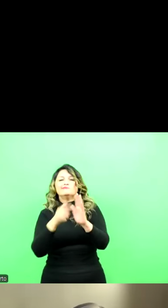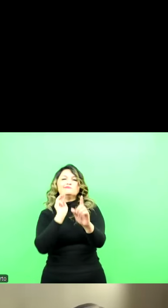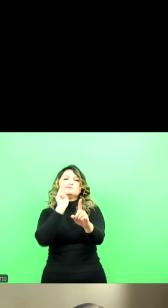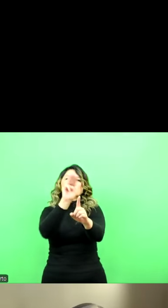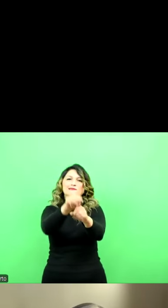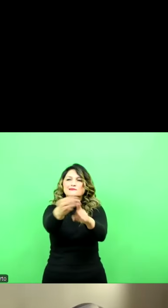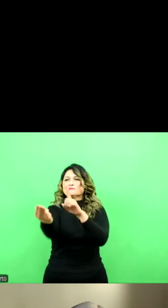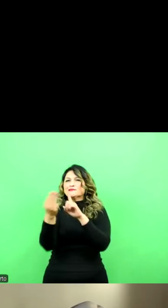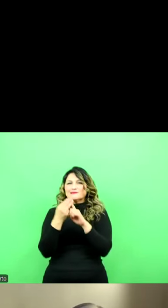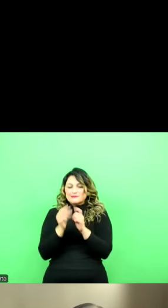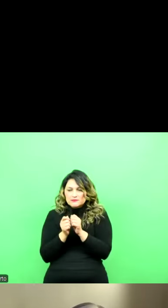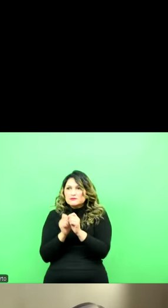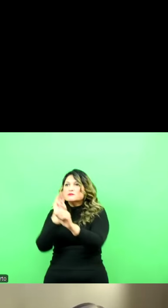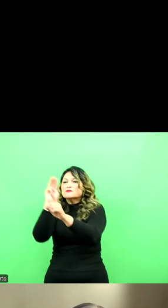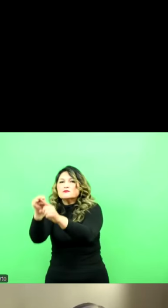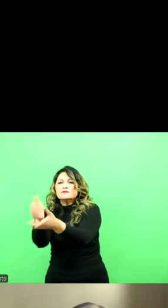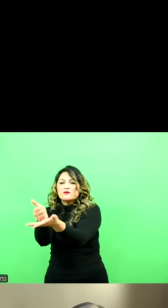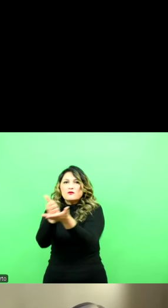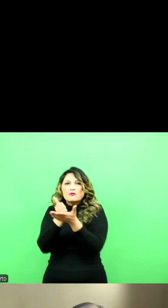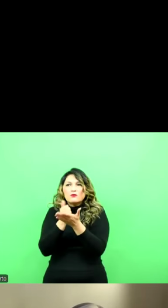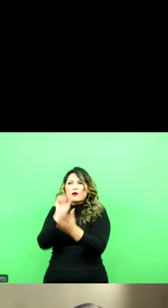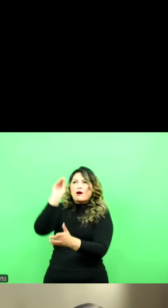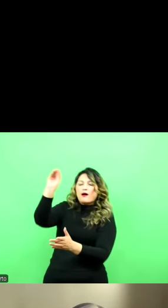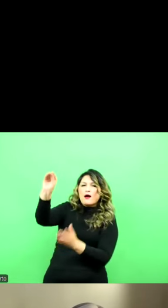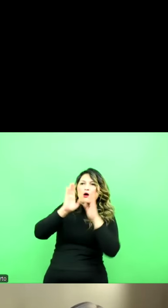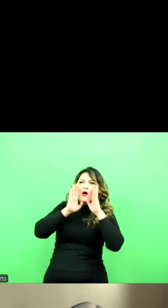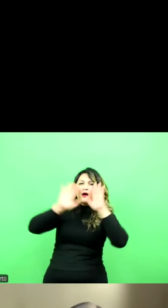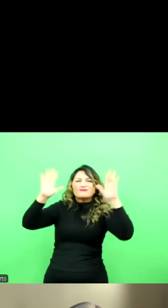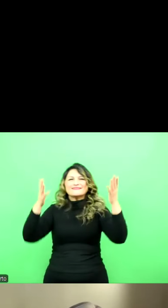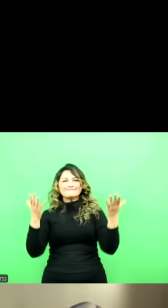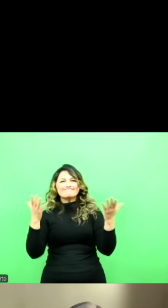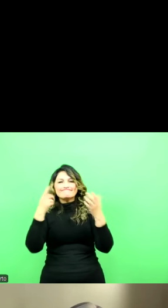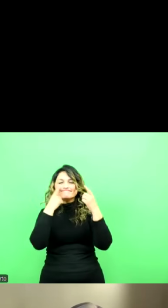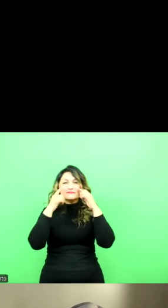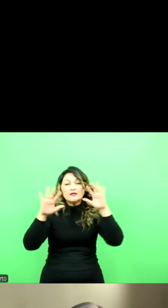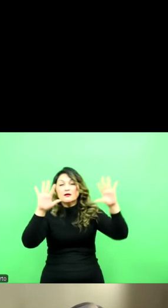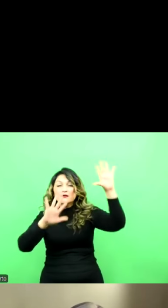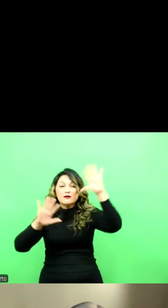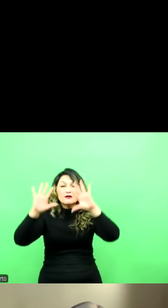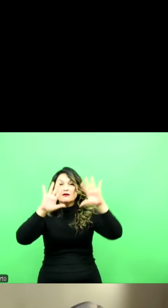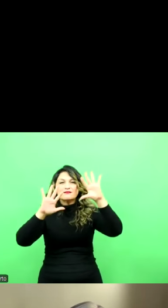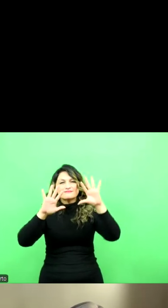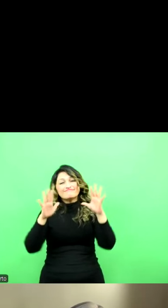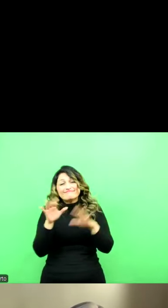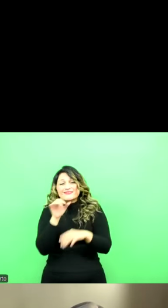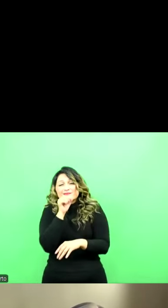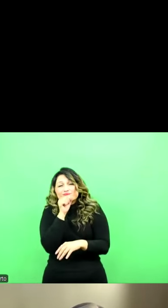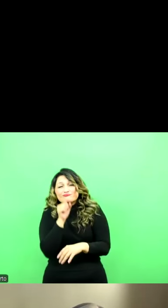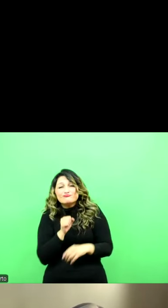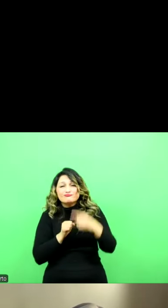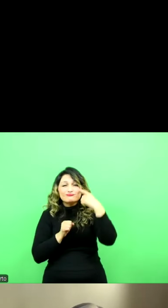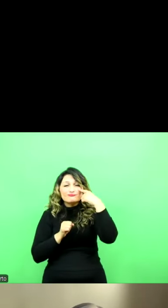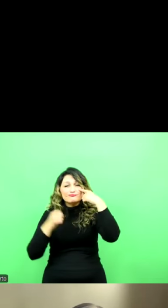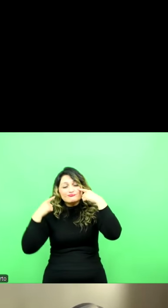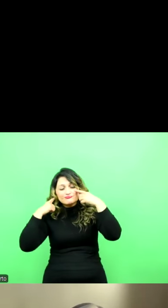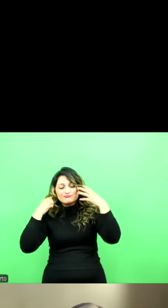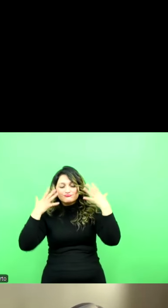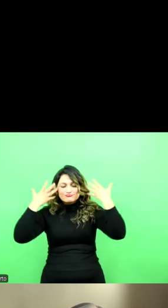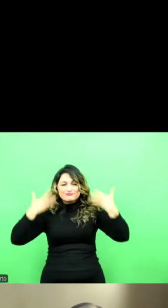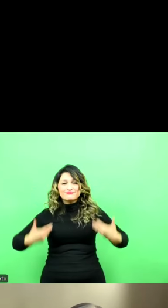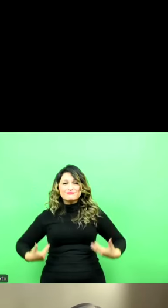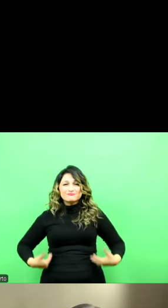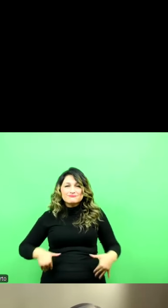are also, once the information is obtained, barriers to that will